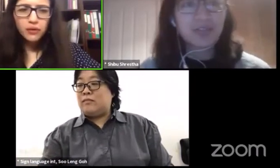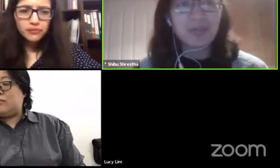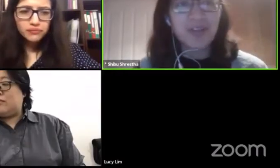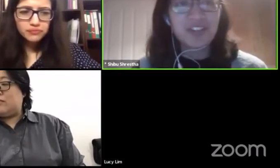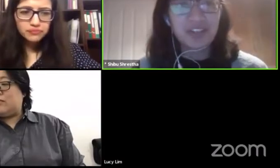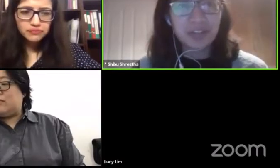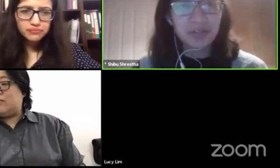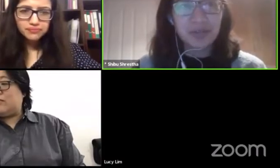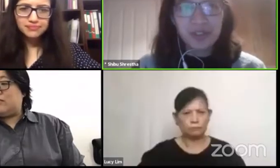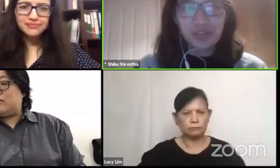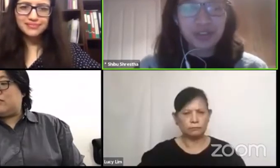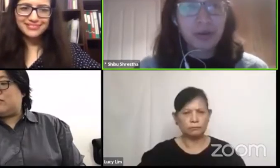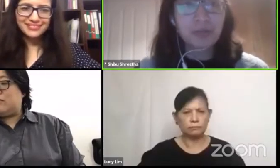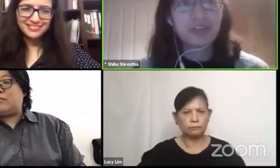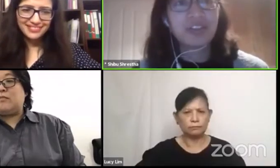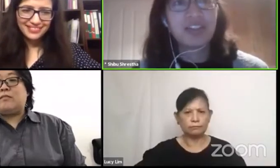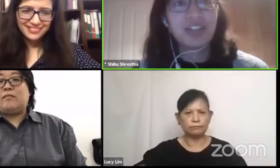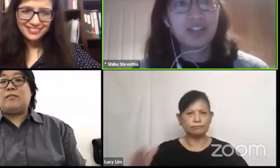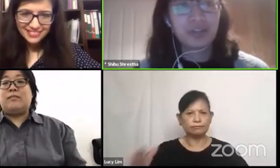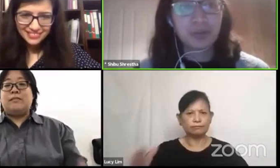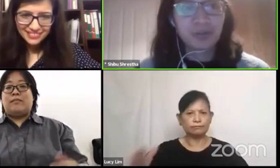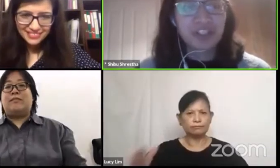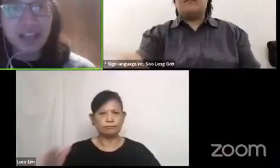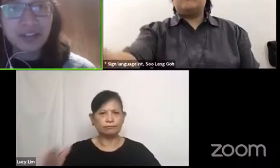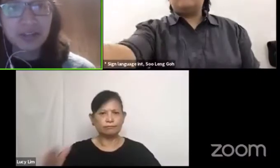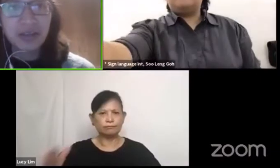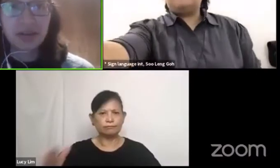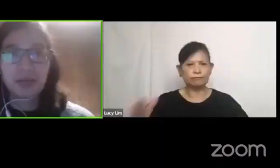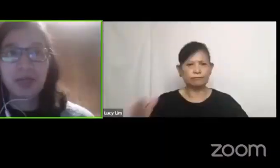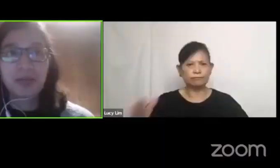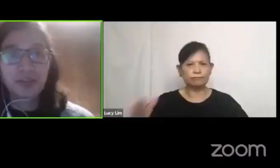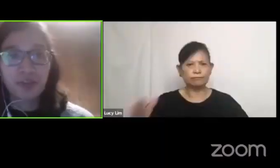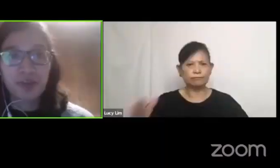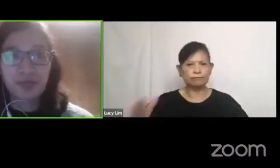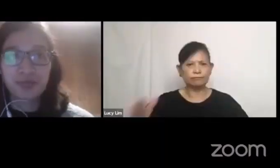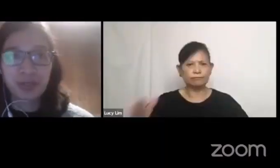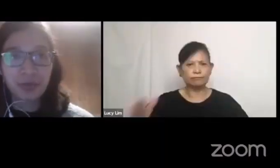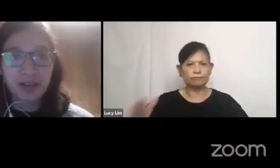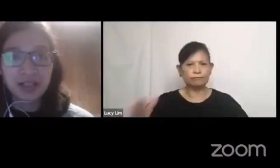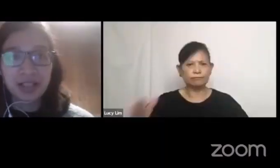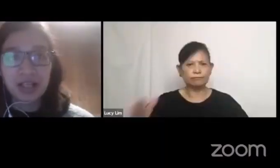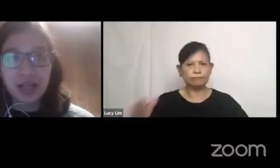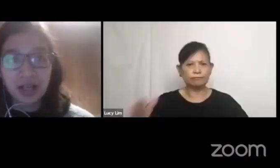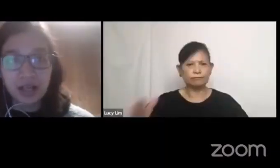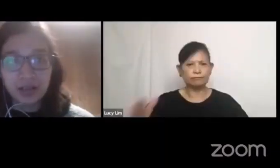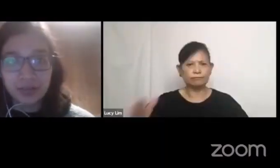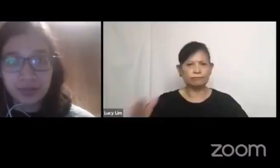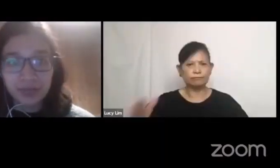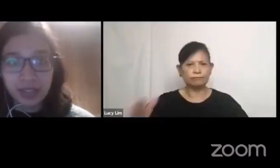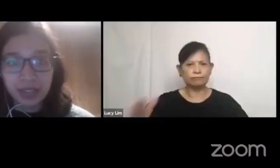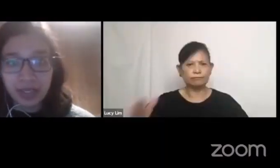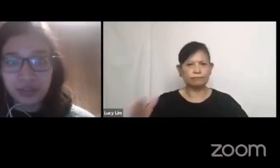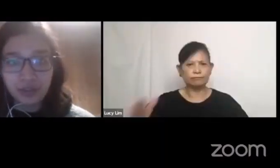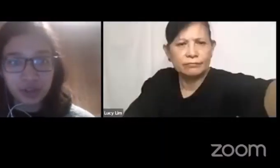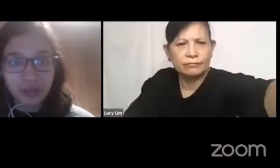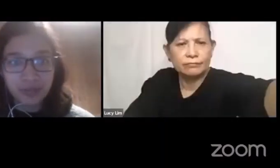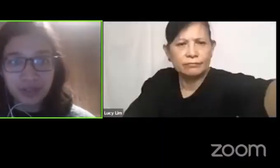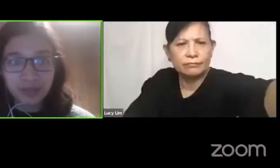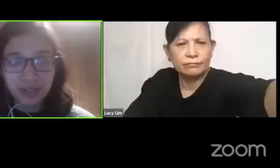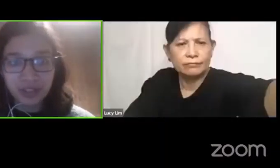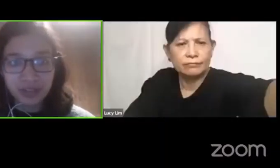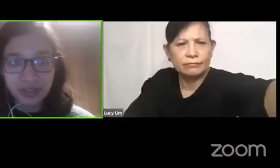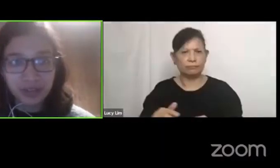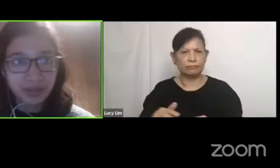Thank you so much. Thank you so much for the opportunity to present a paper from Nepal. I'd like to share